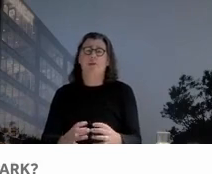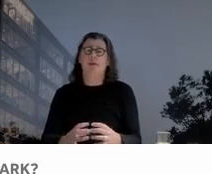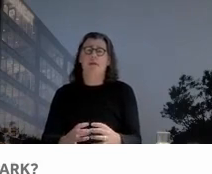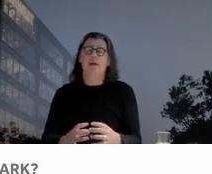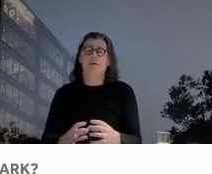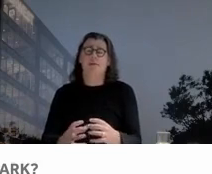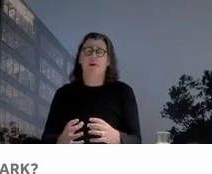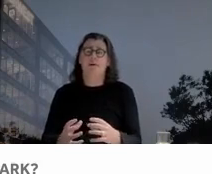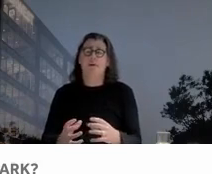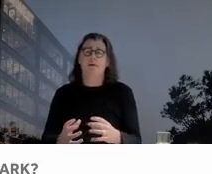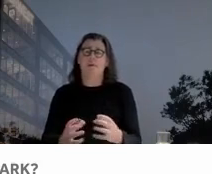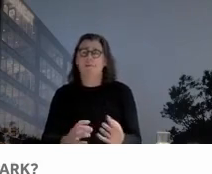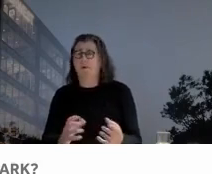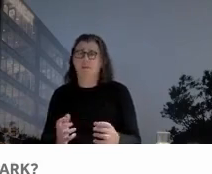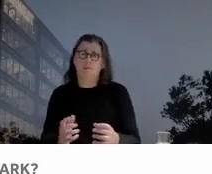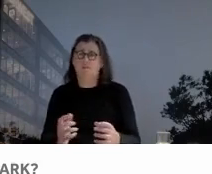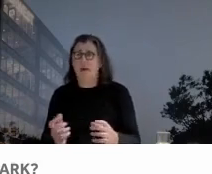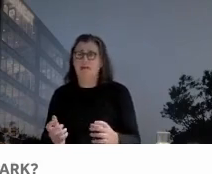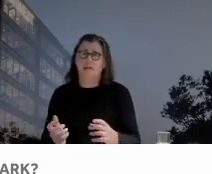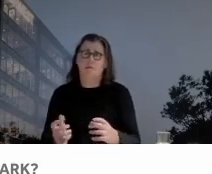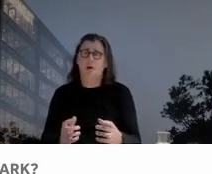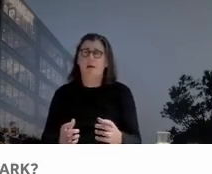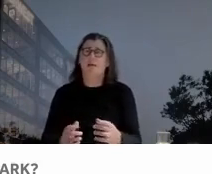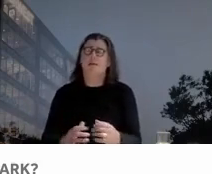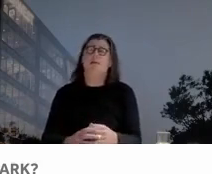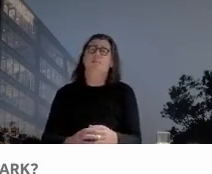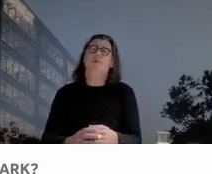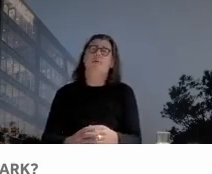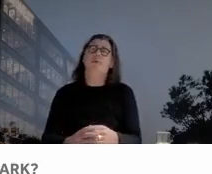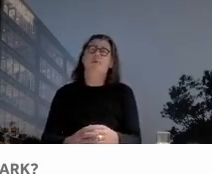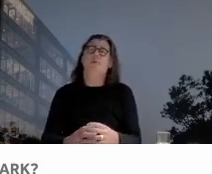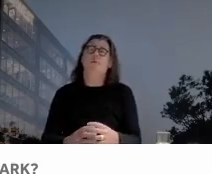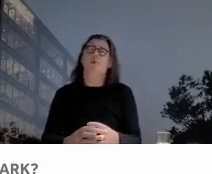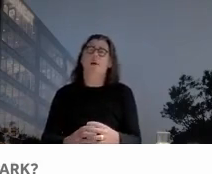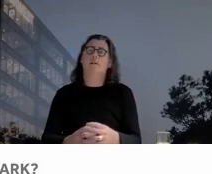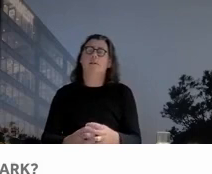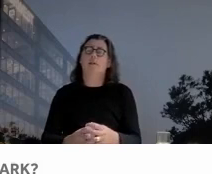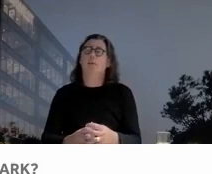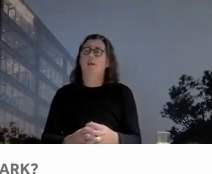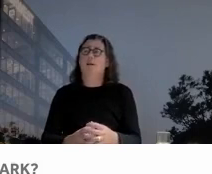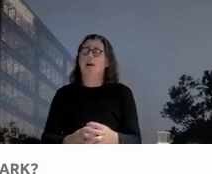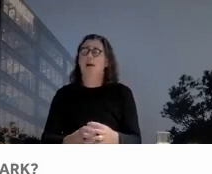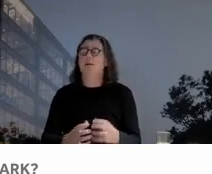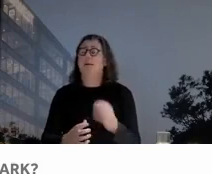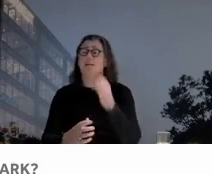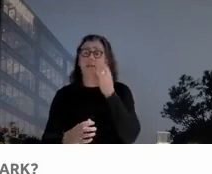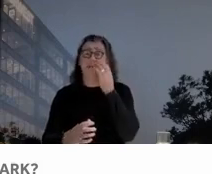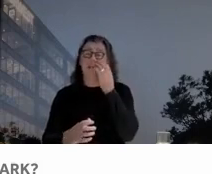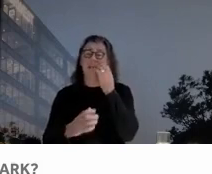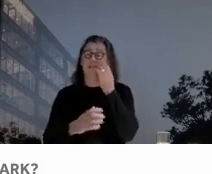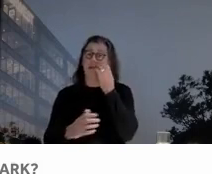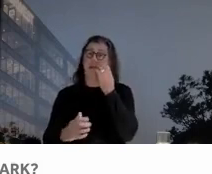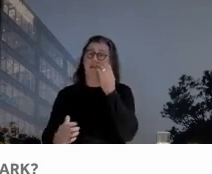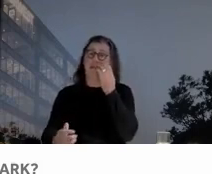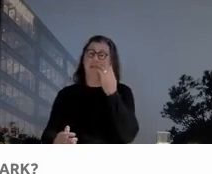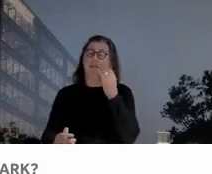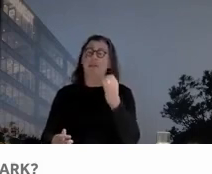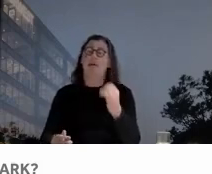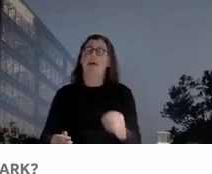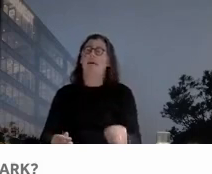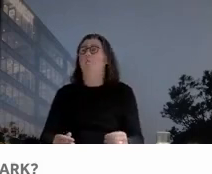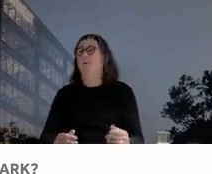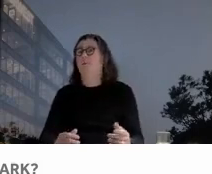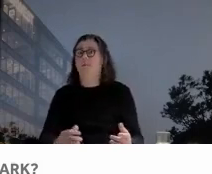an awful lot about not only which one is best and why, but also where the carbon is in each of the